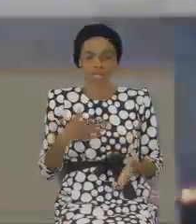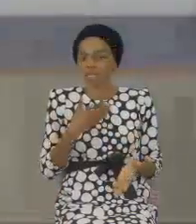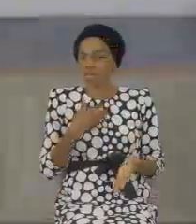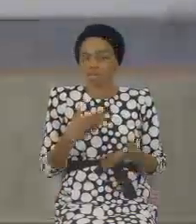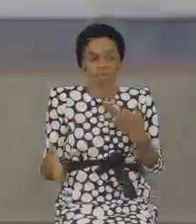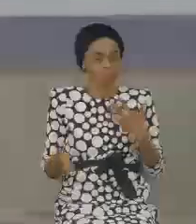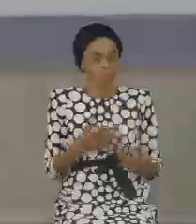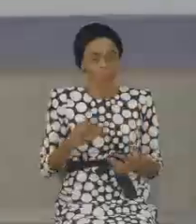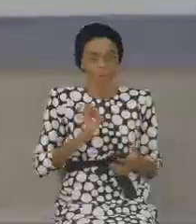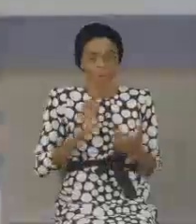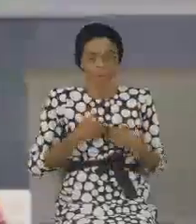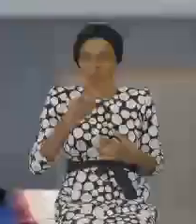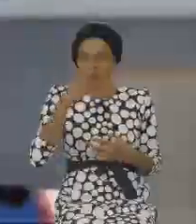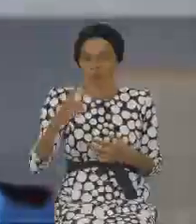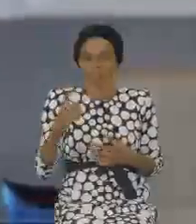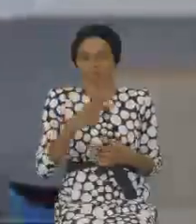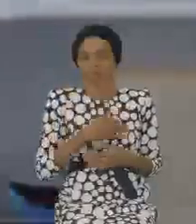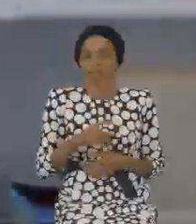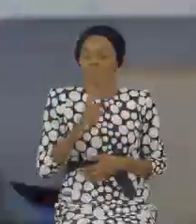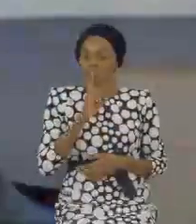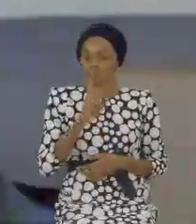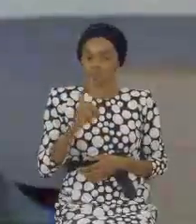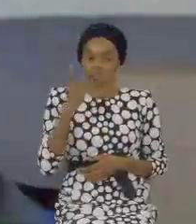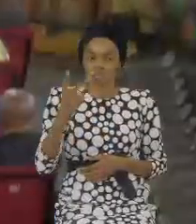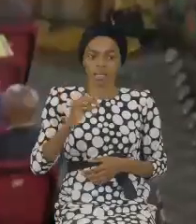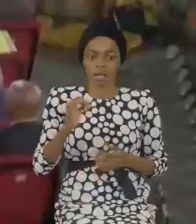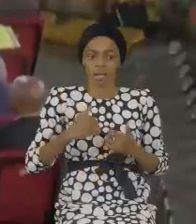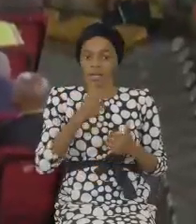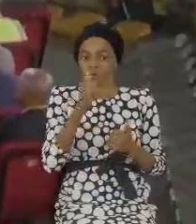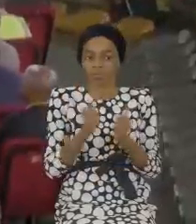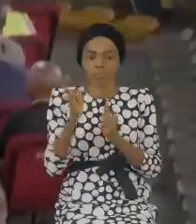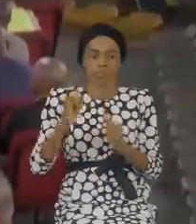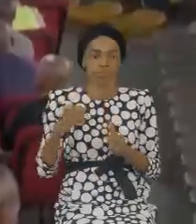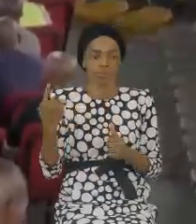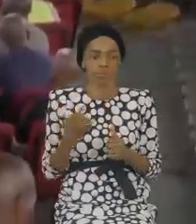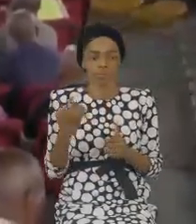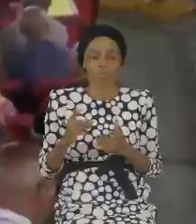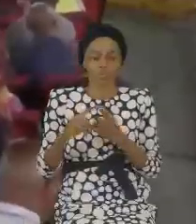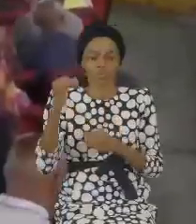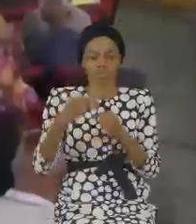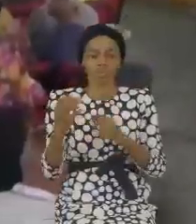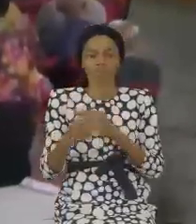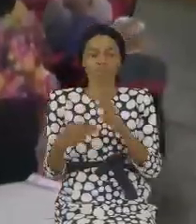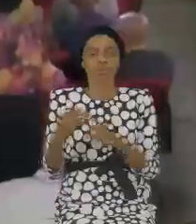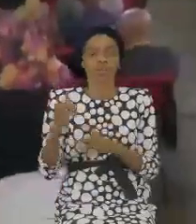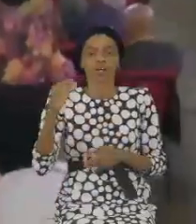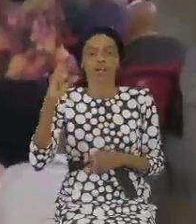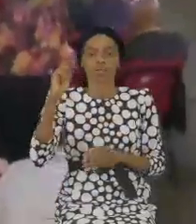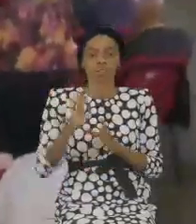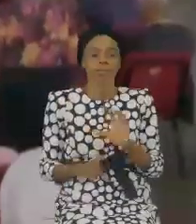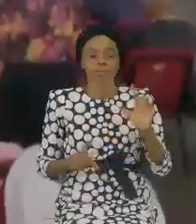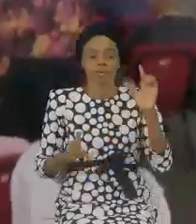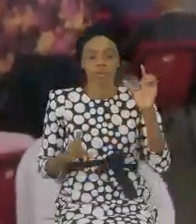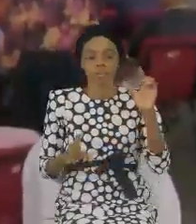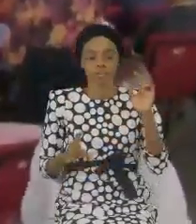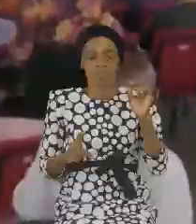commanded you, and lo, he'll be with you till the end of the world. We're looking at Acts of the Apostles chapter 20, and I'm reading